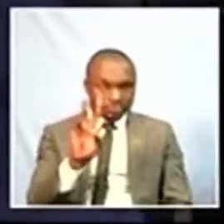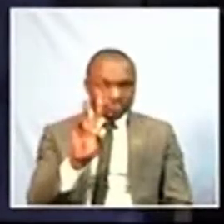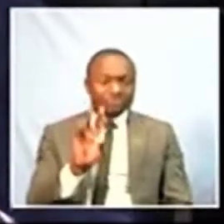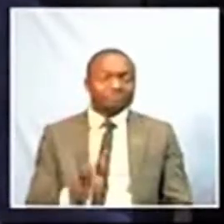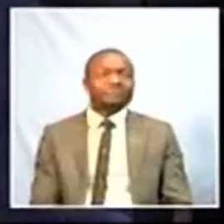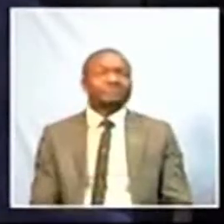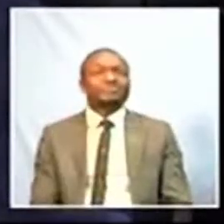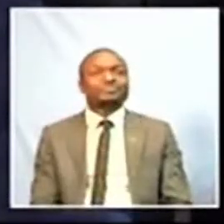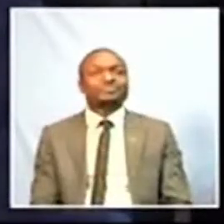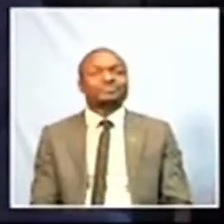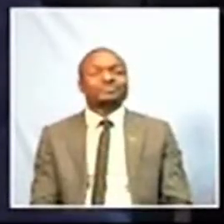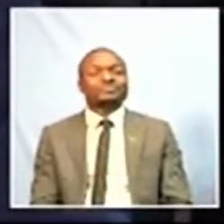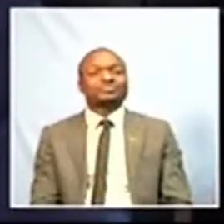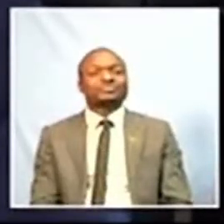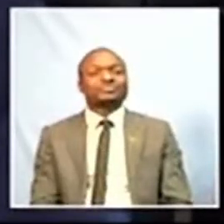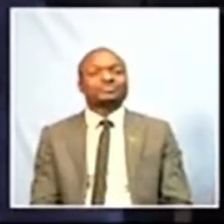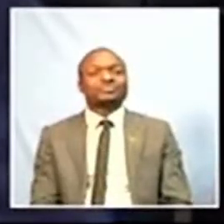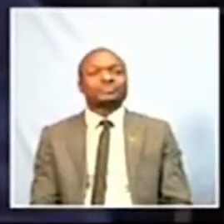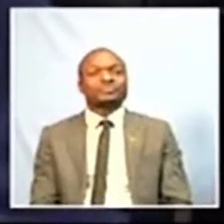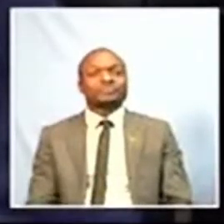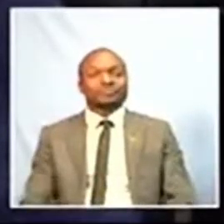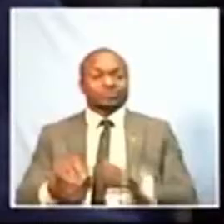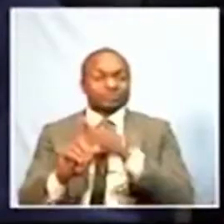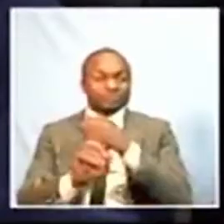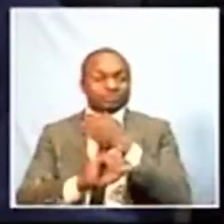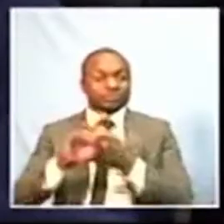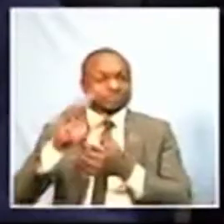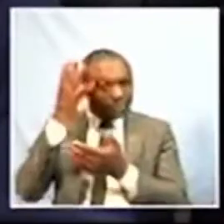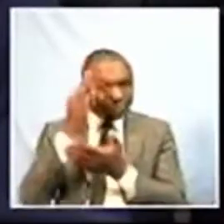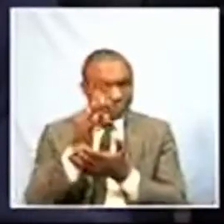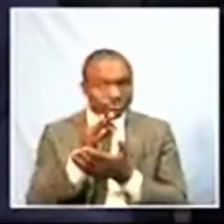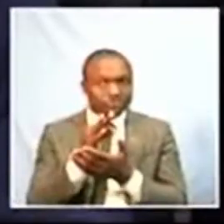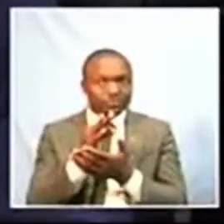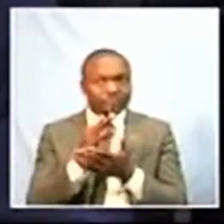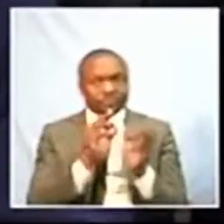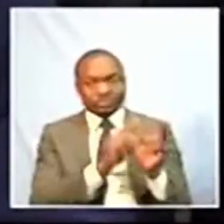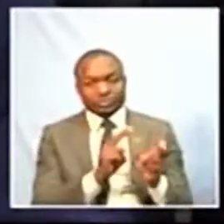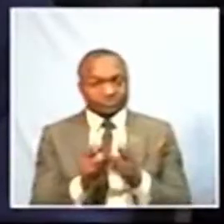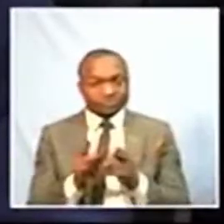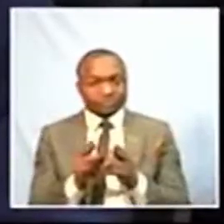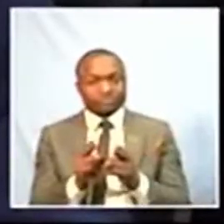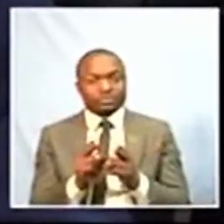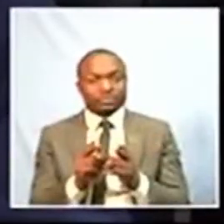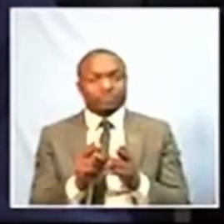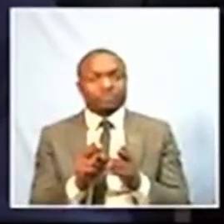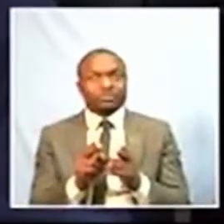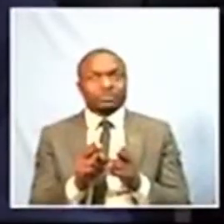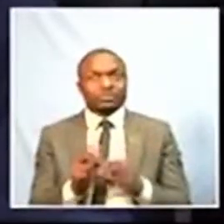And in Town Clerk's response, Chair, she has said